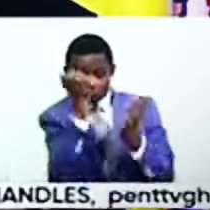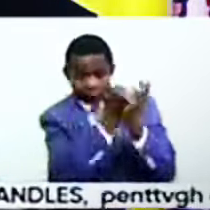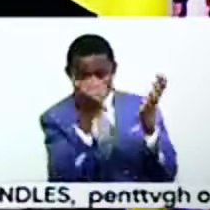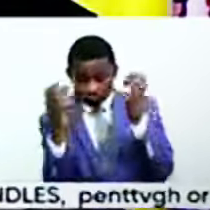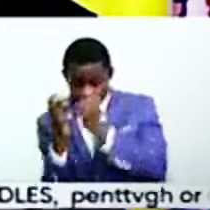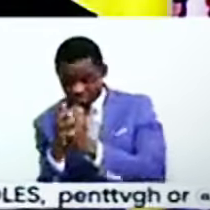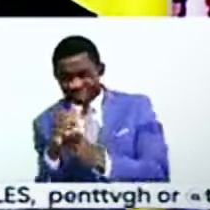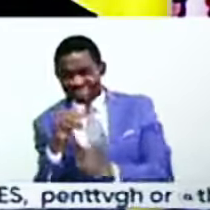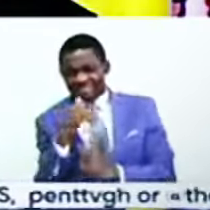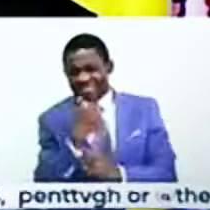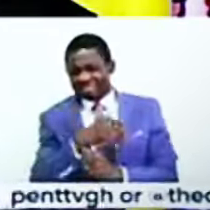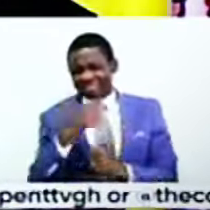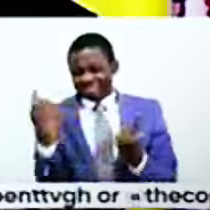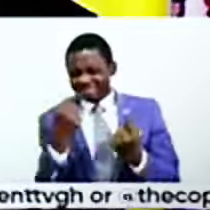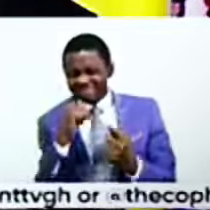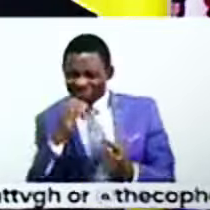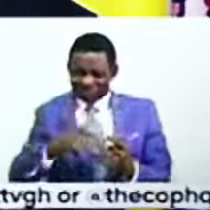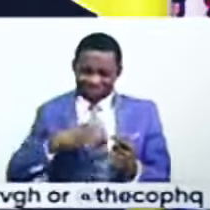Romans chapter 6.